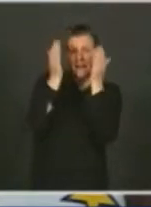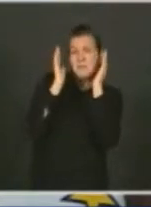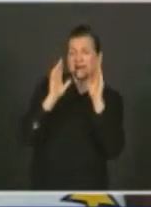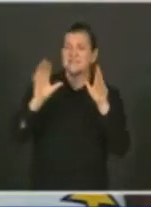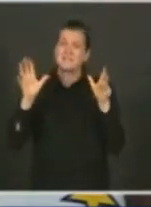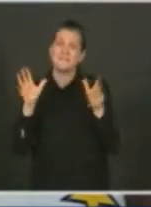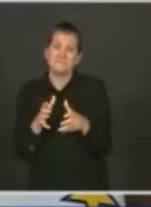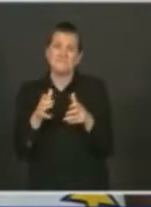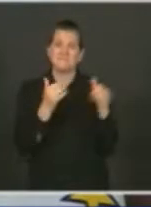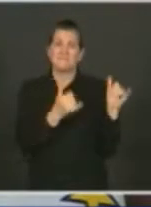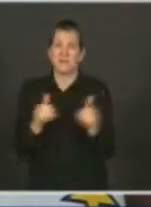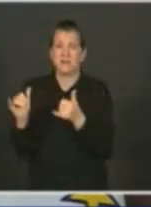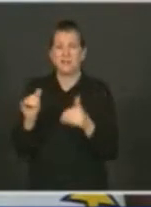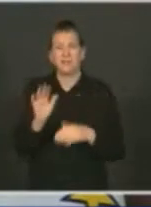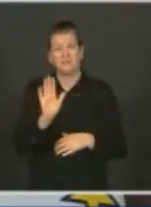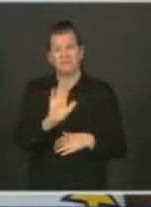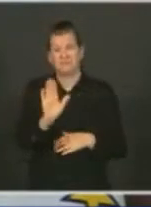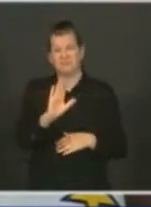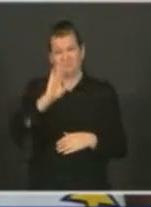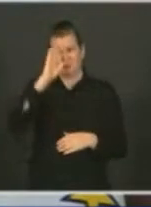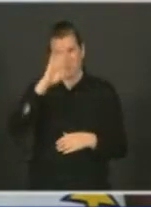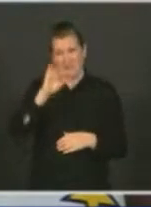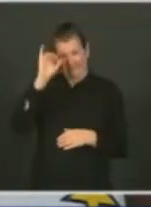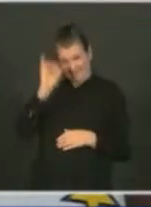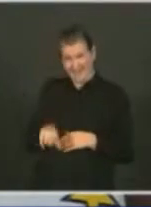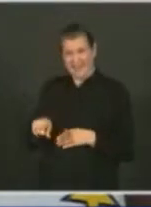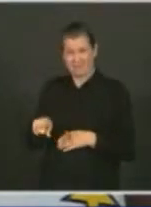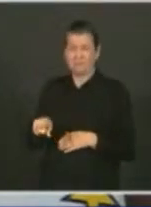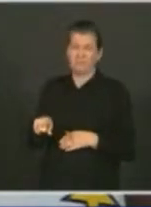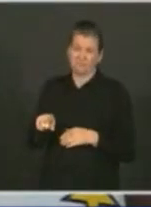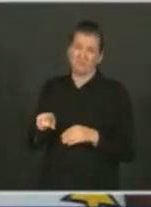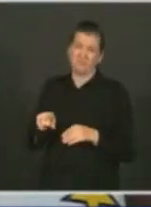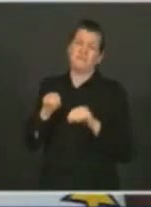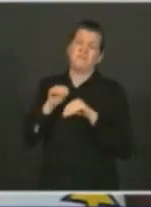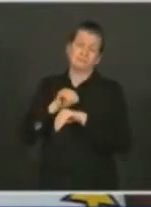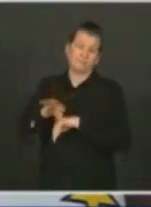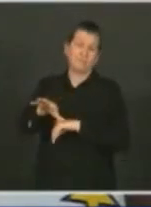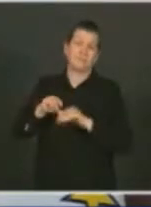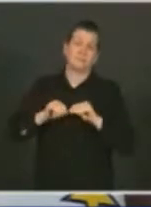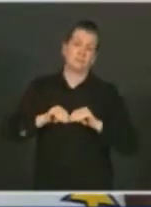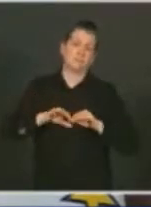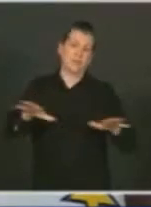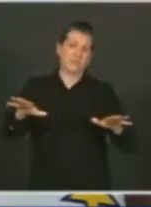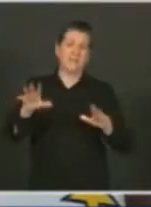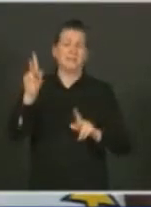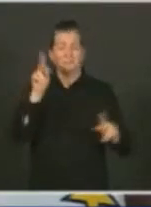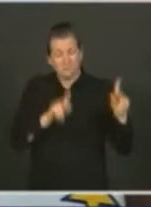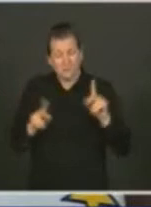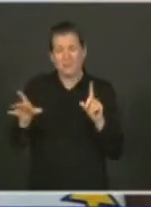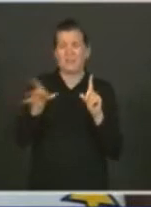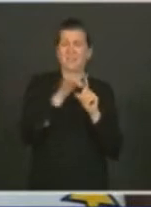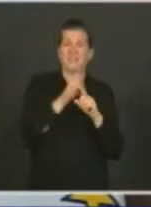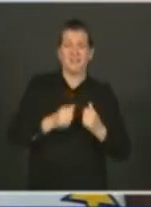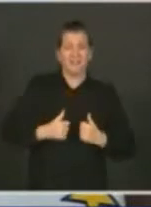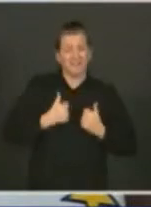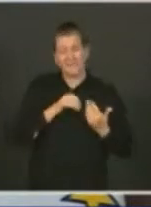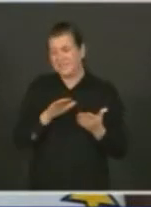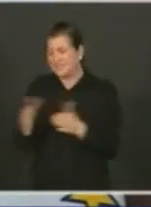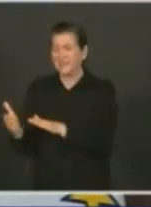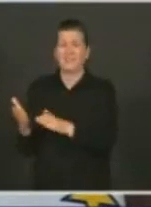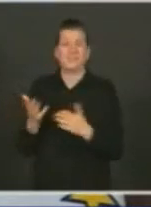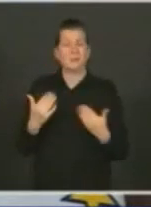that that's costing lives. And I was chatting with these physicians earlier, and they were